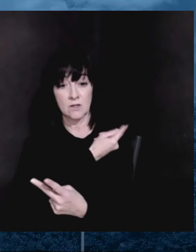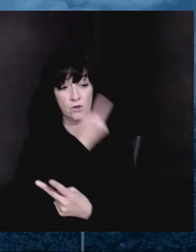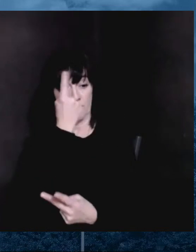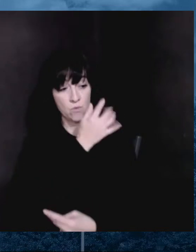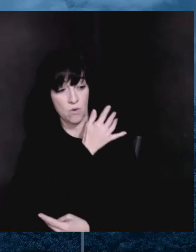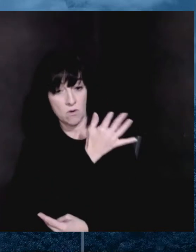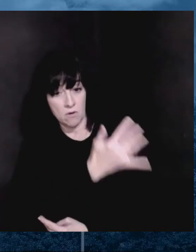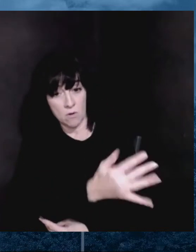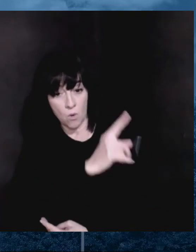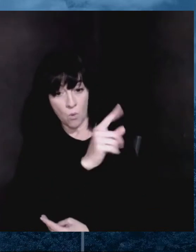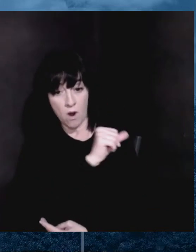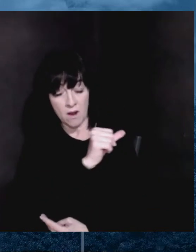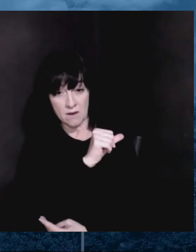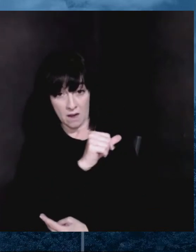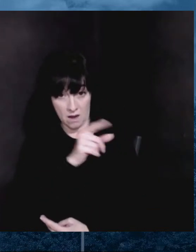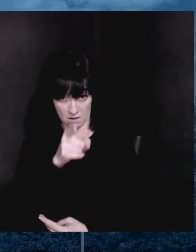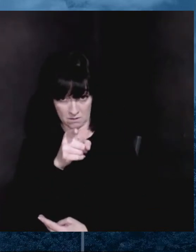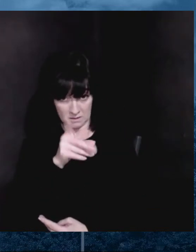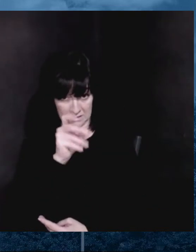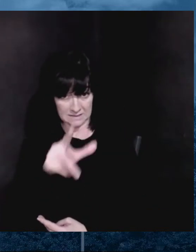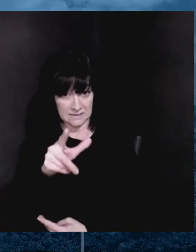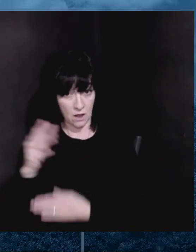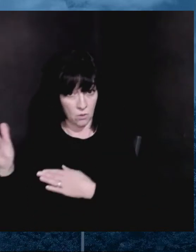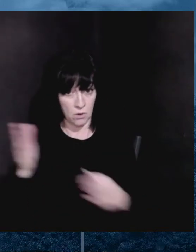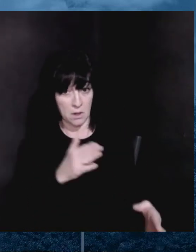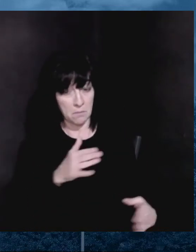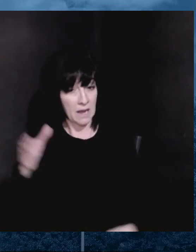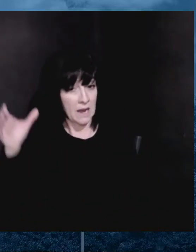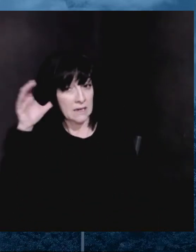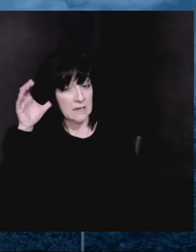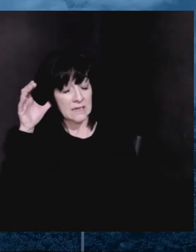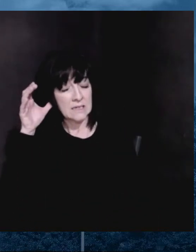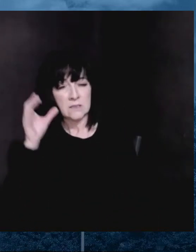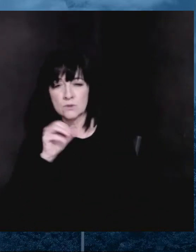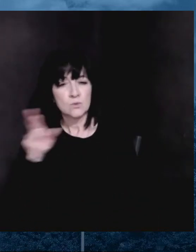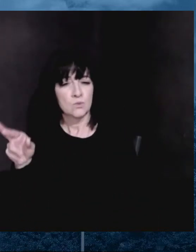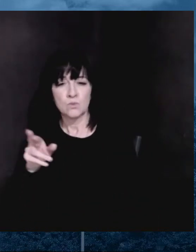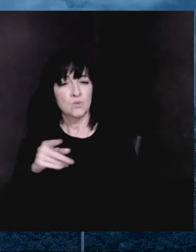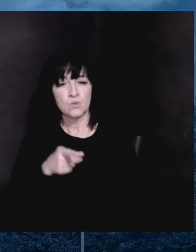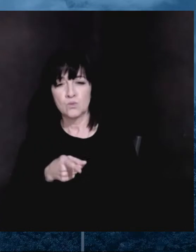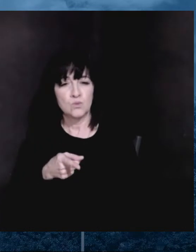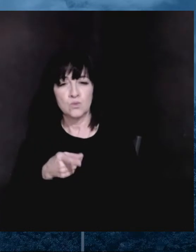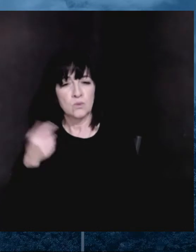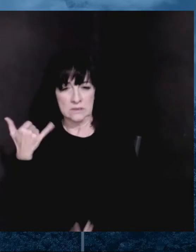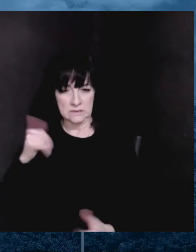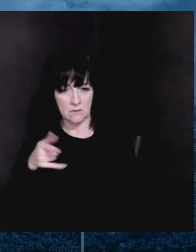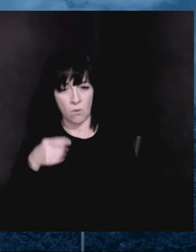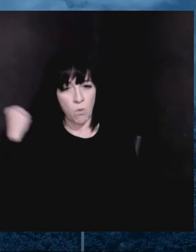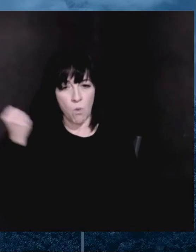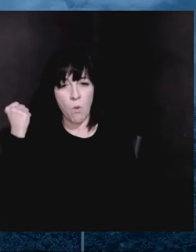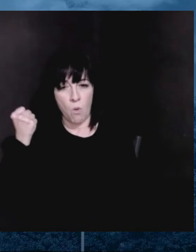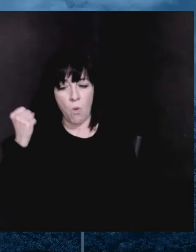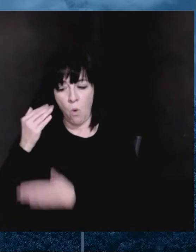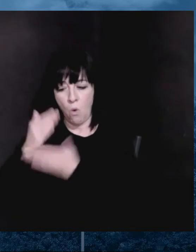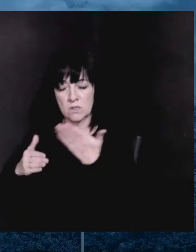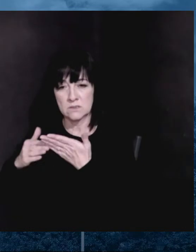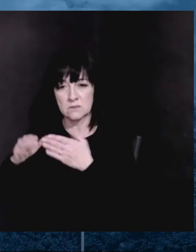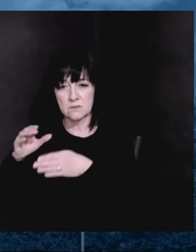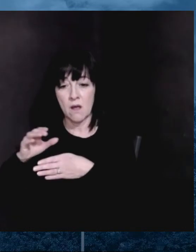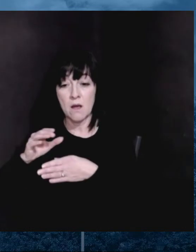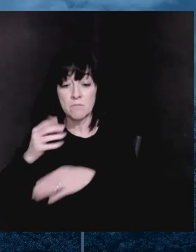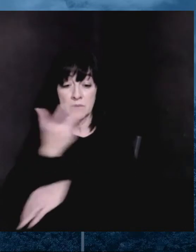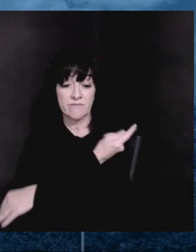guidance? Yeah, so we're certainly having discussions around